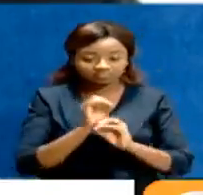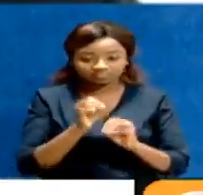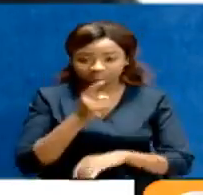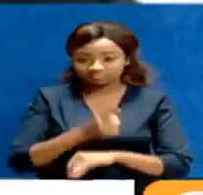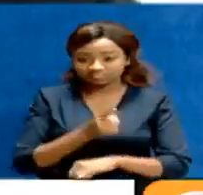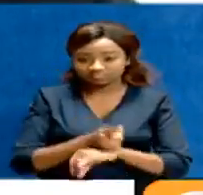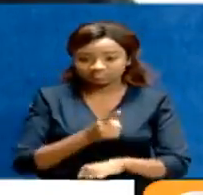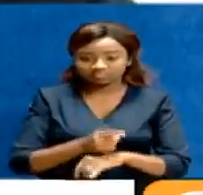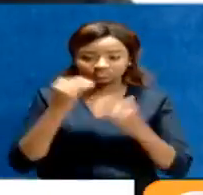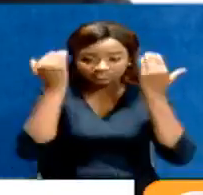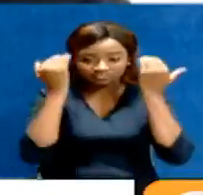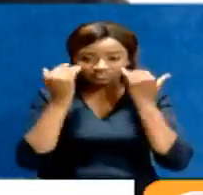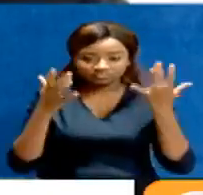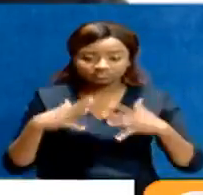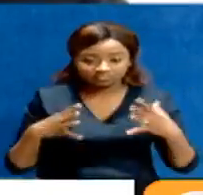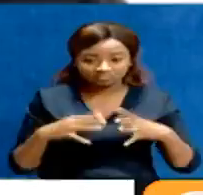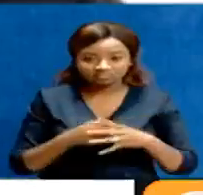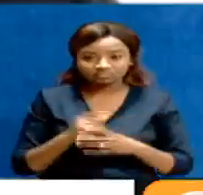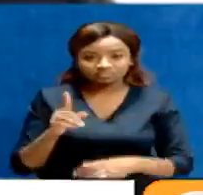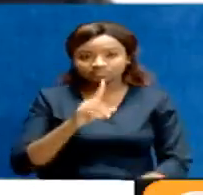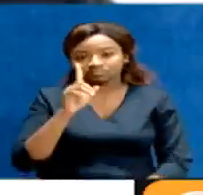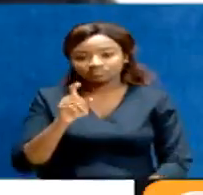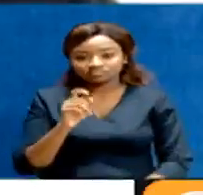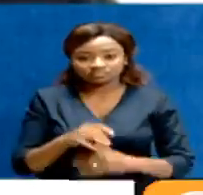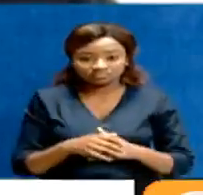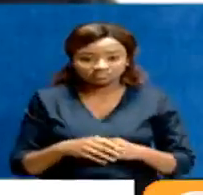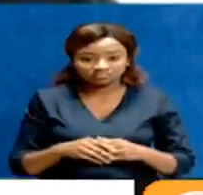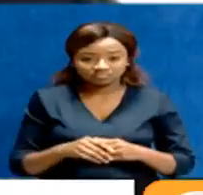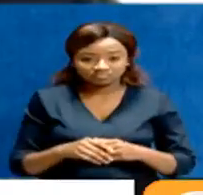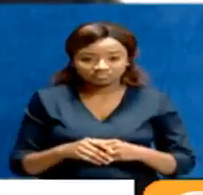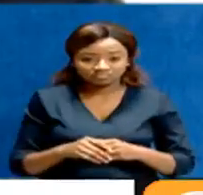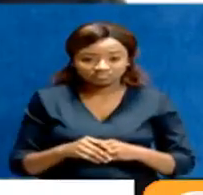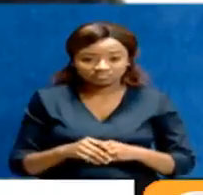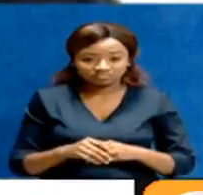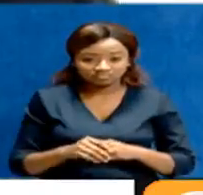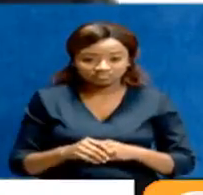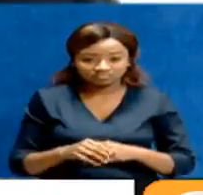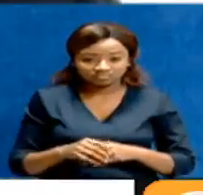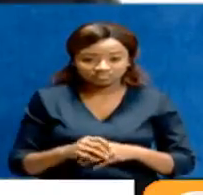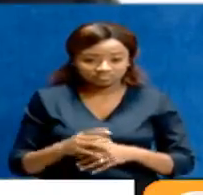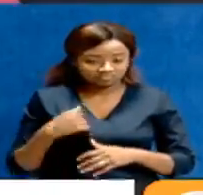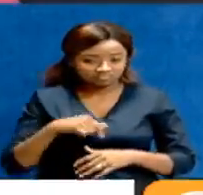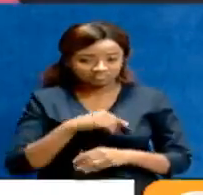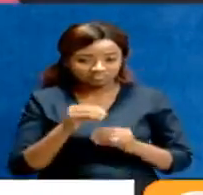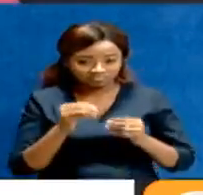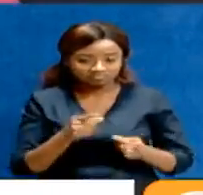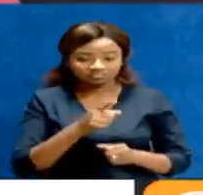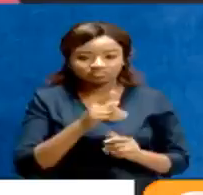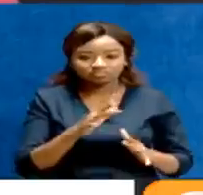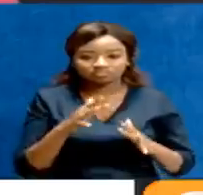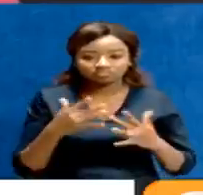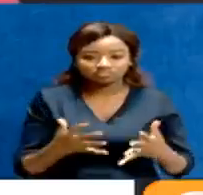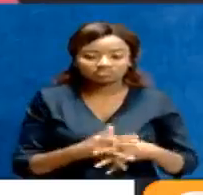discipline judges. How, if that is the thing on your table, how would you deal with it?